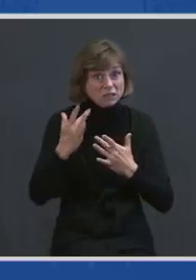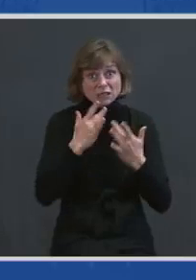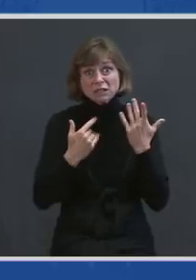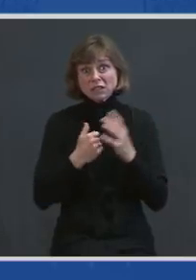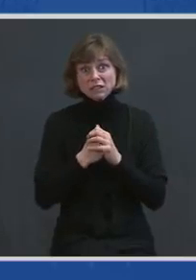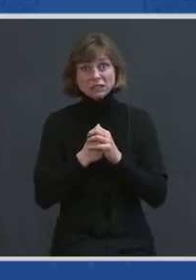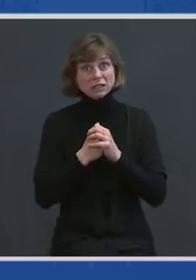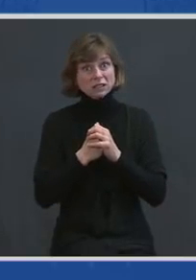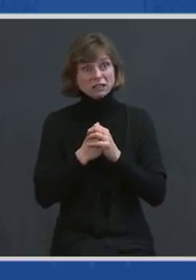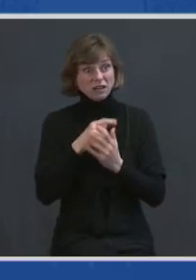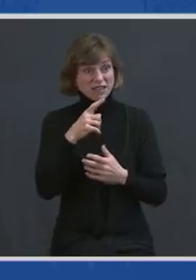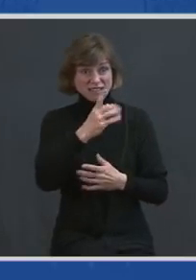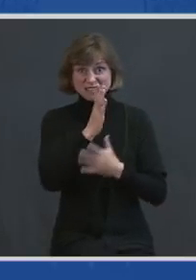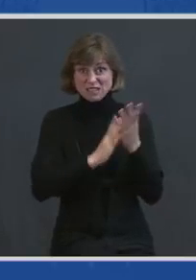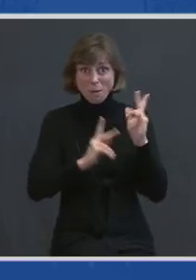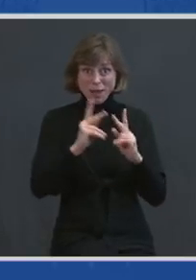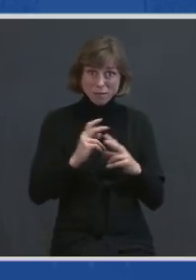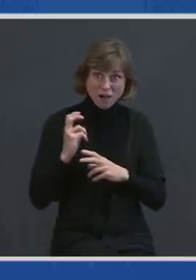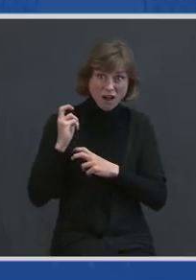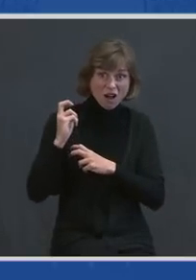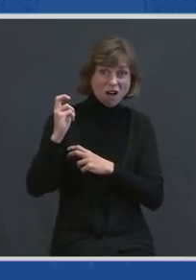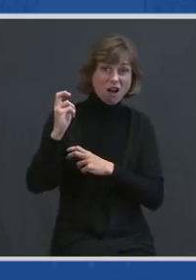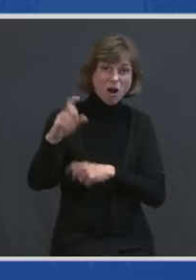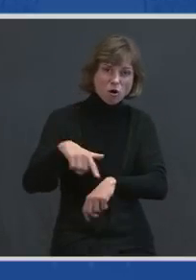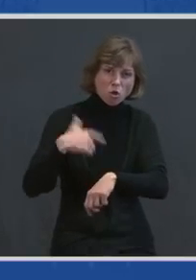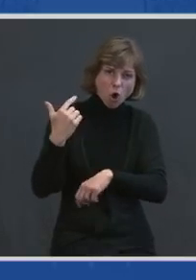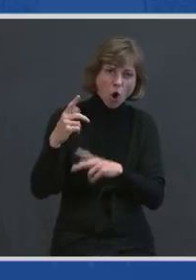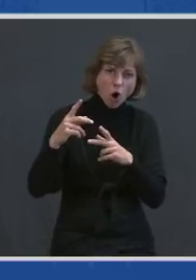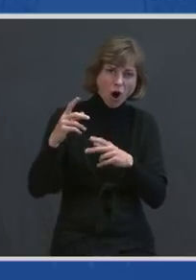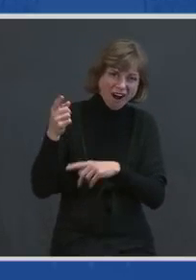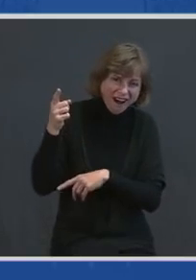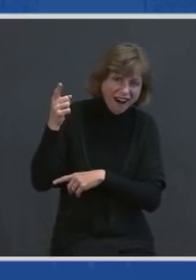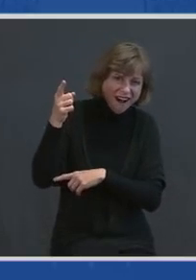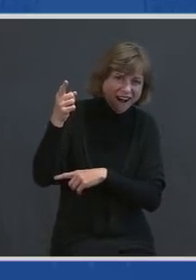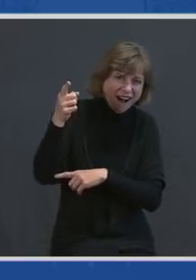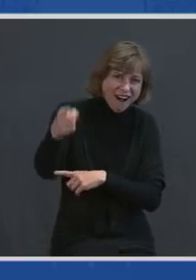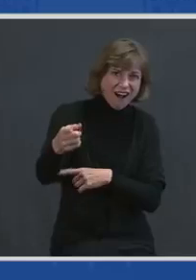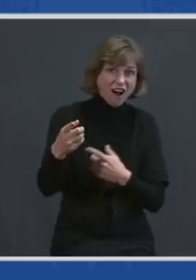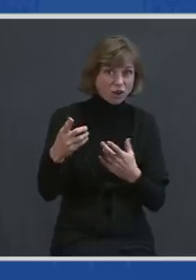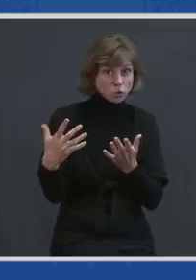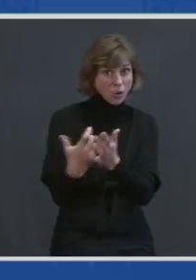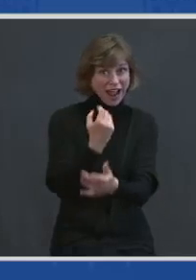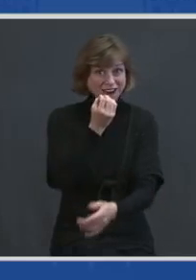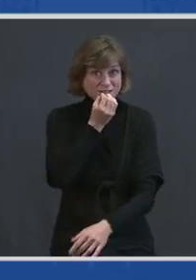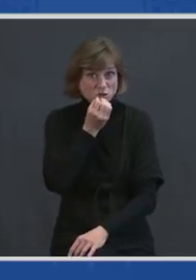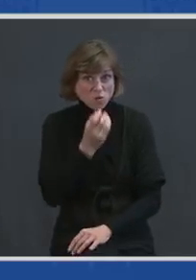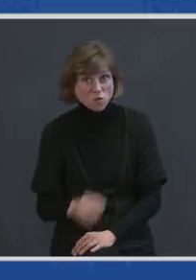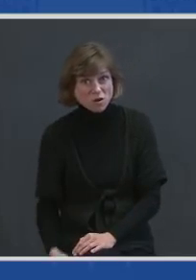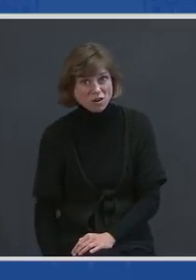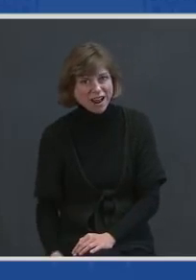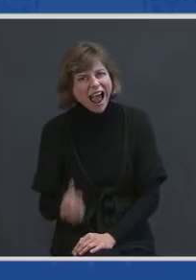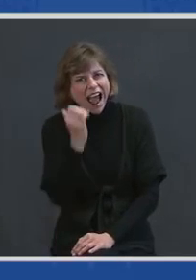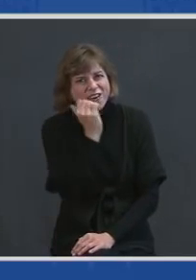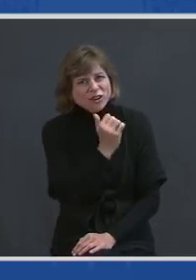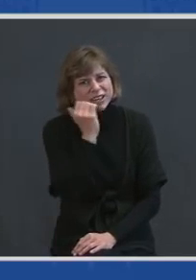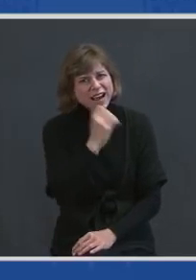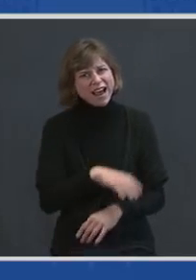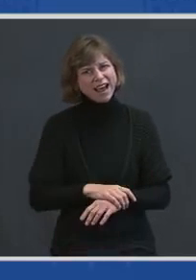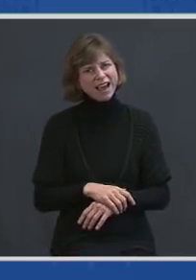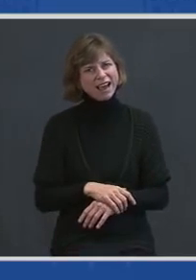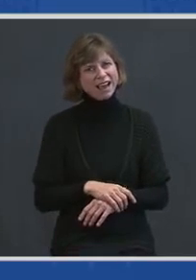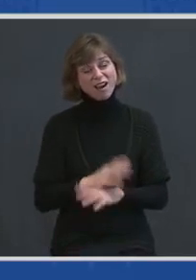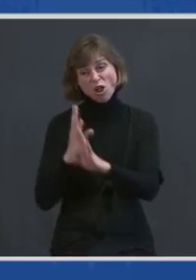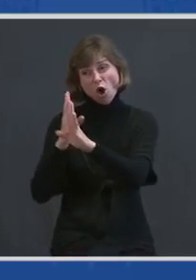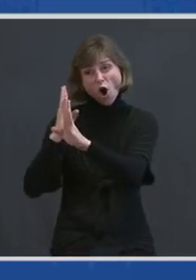long distances to go and visit the site, the food distribution site. And that's every day. Then they do long